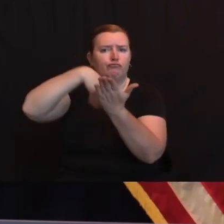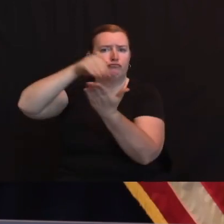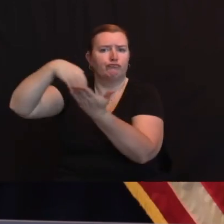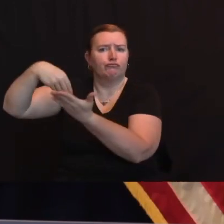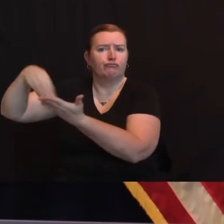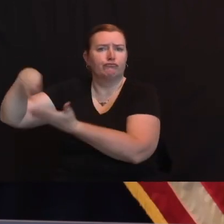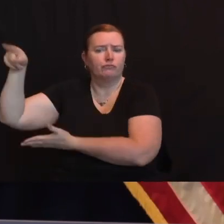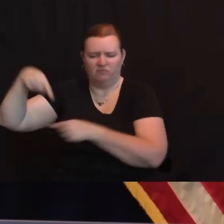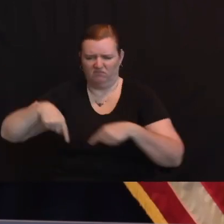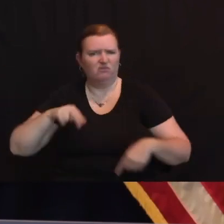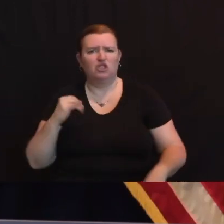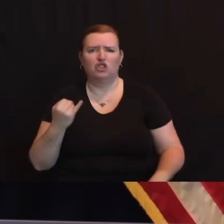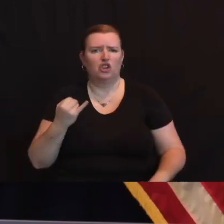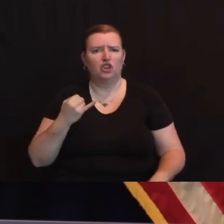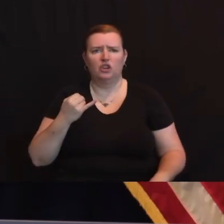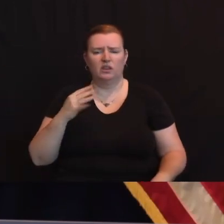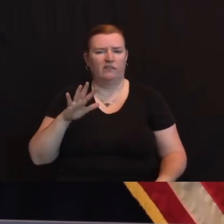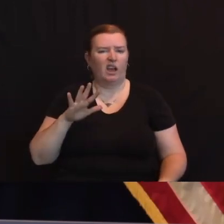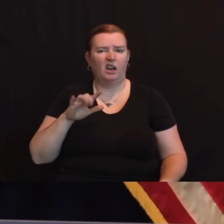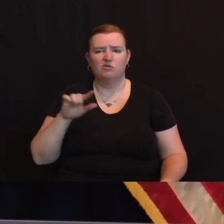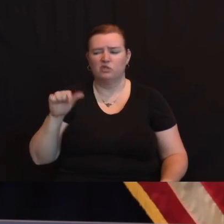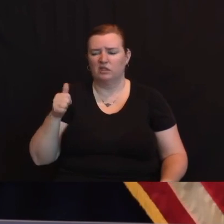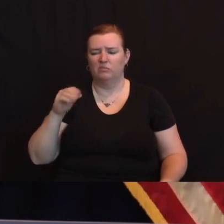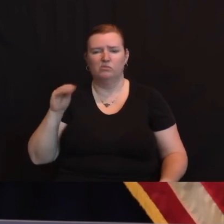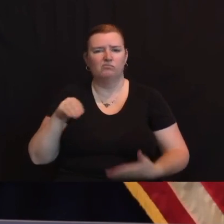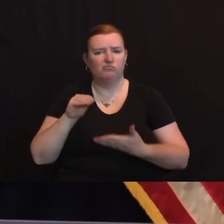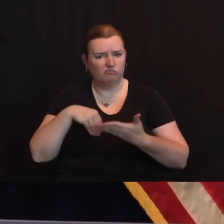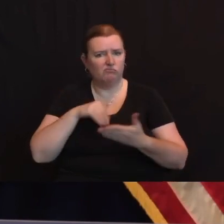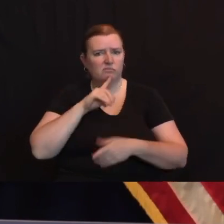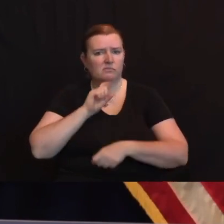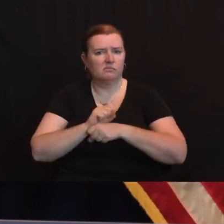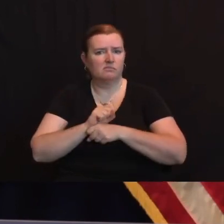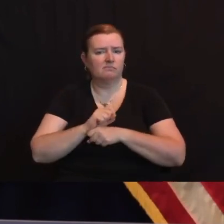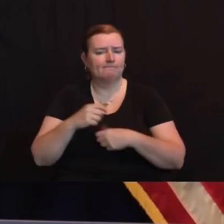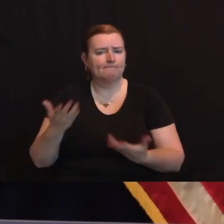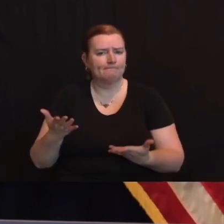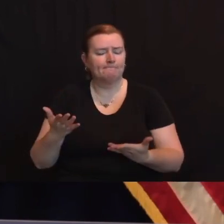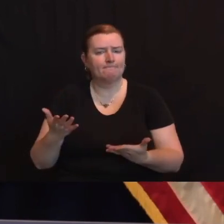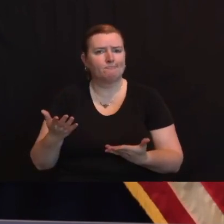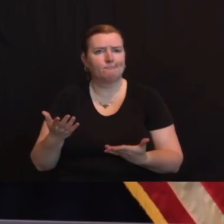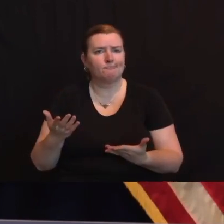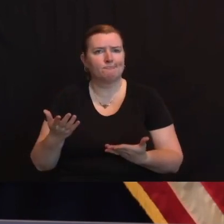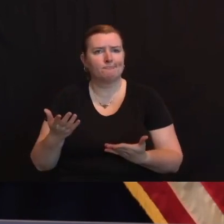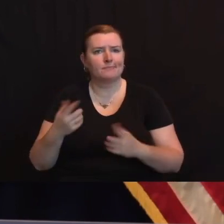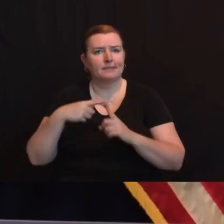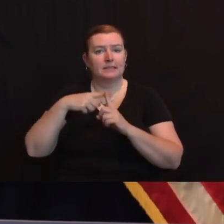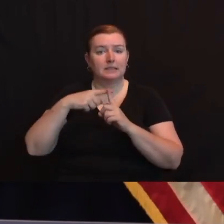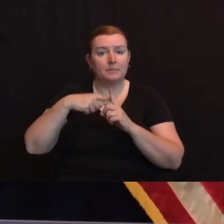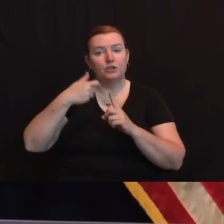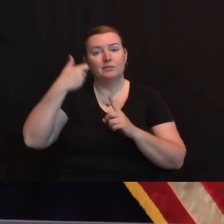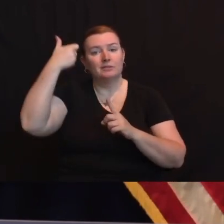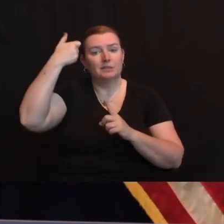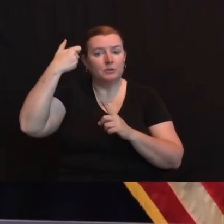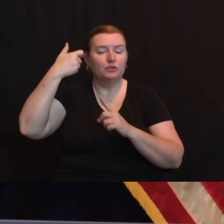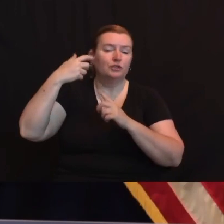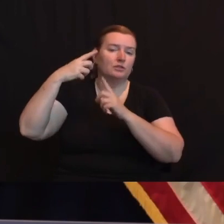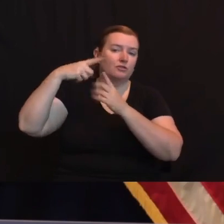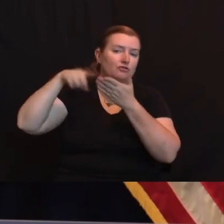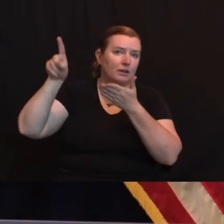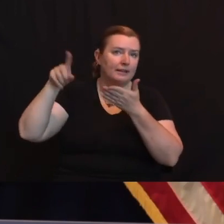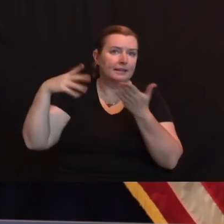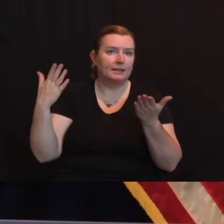aspects of that. On temperature checks and screening, temperature checks come under